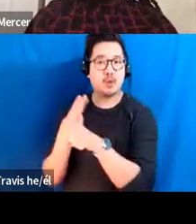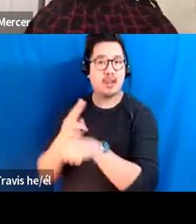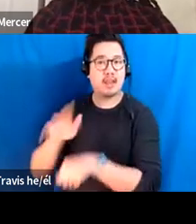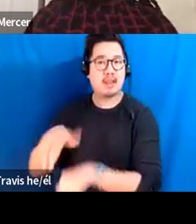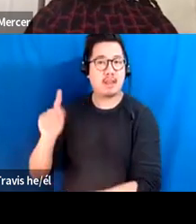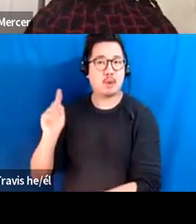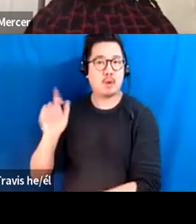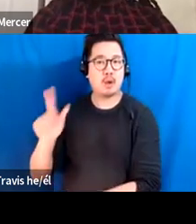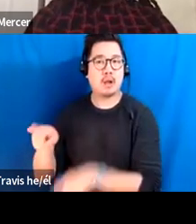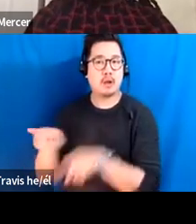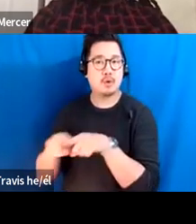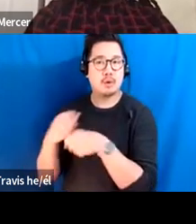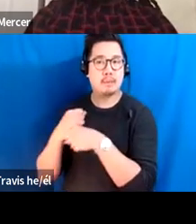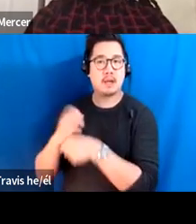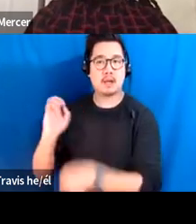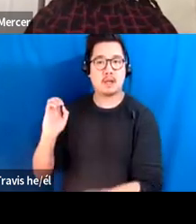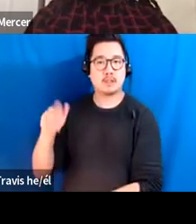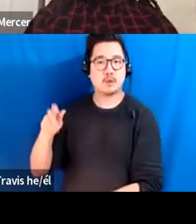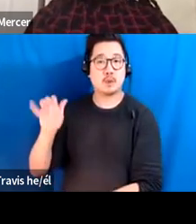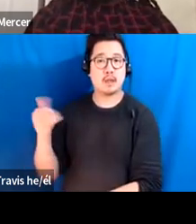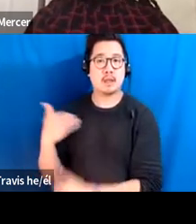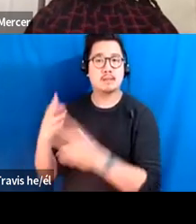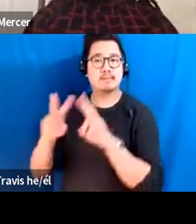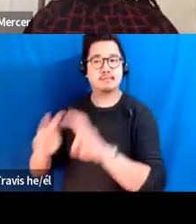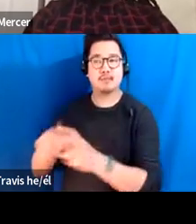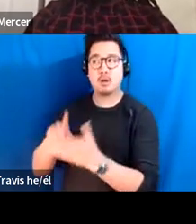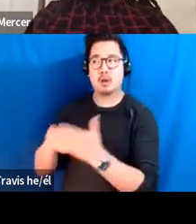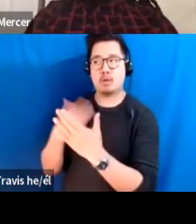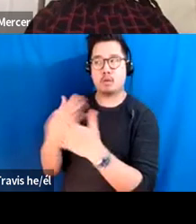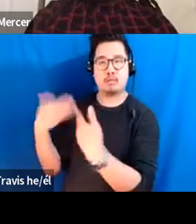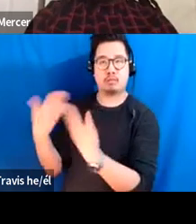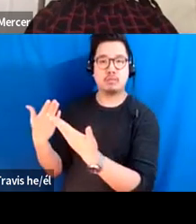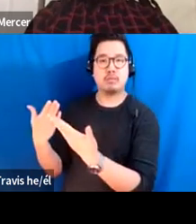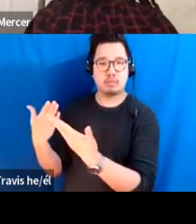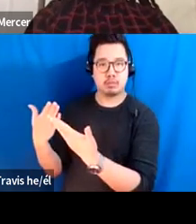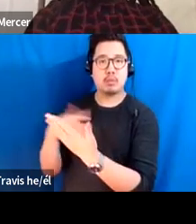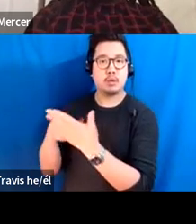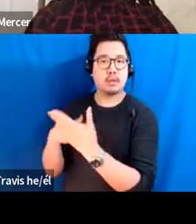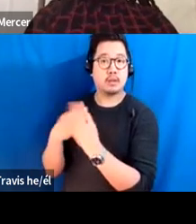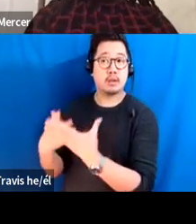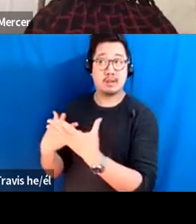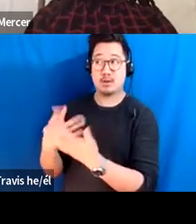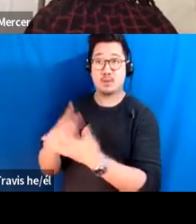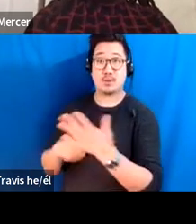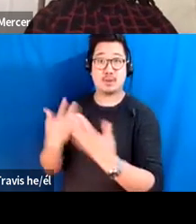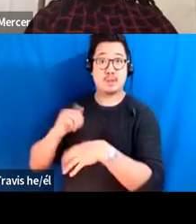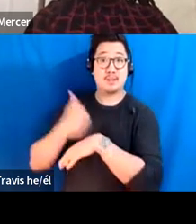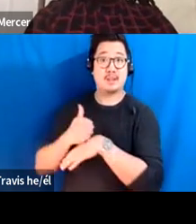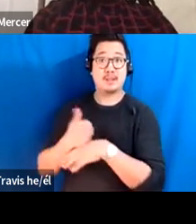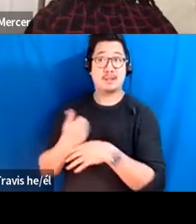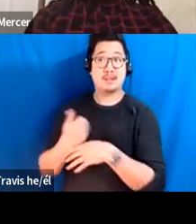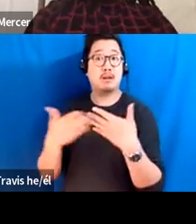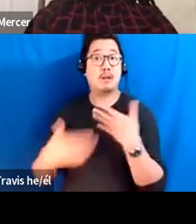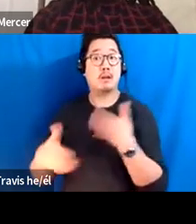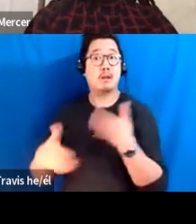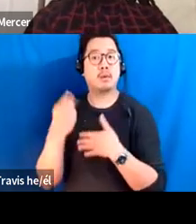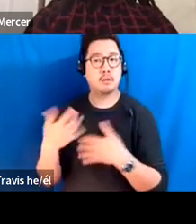creating an equity analysis and so what i assure them uh is that as we implement uh and moving forward that analysis can continue to